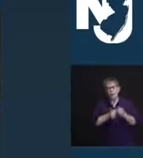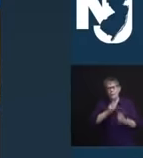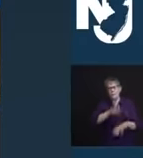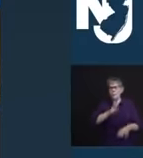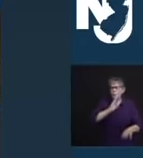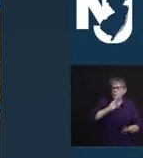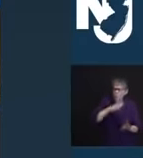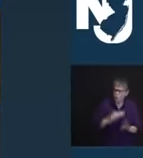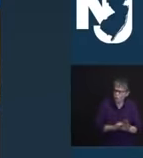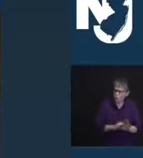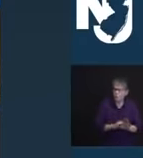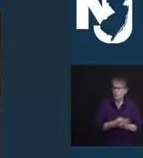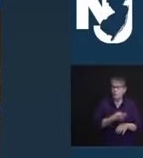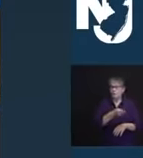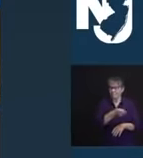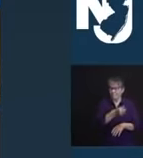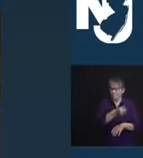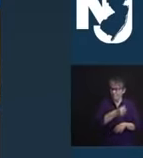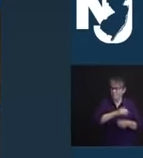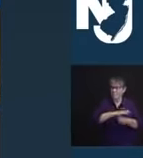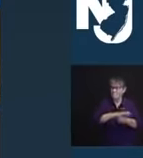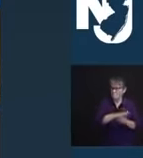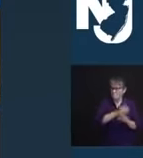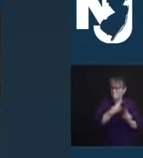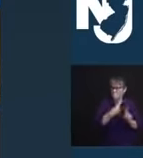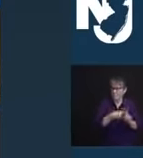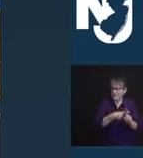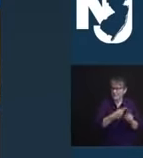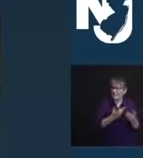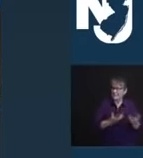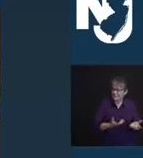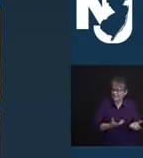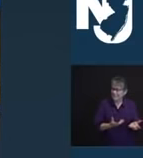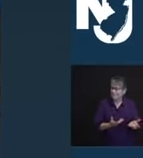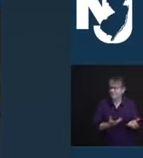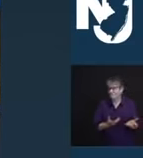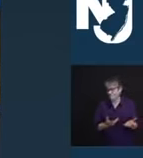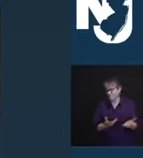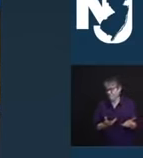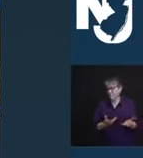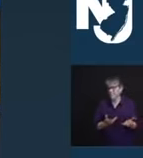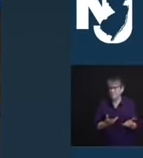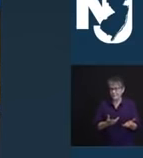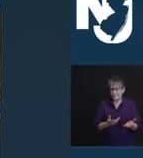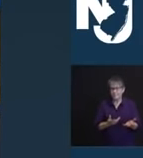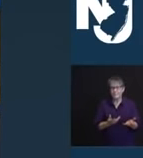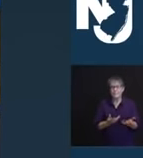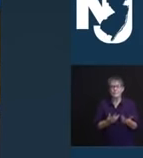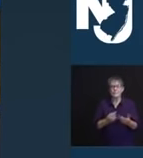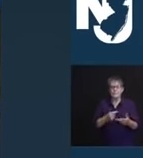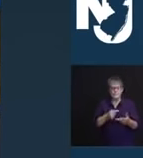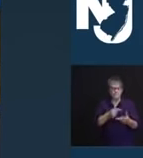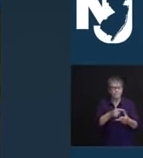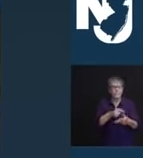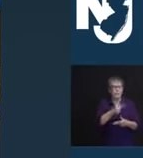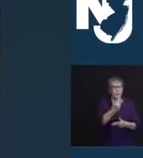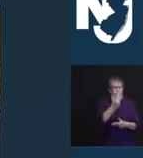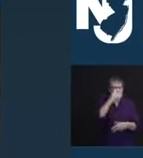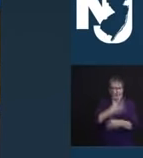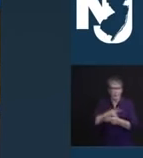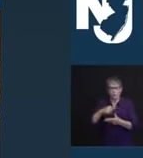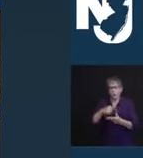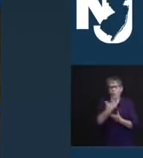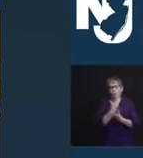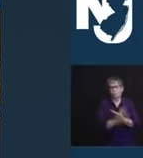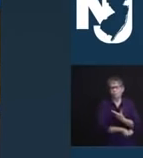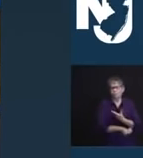their sons James and Mark, and keep a 3rd son, Anthony, who predeceased them and him at the age of 29 in your